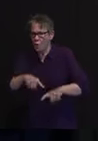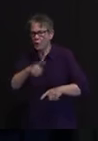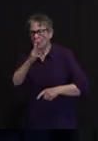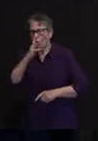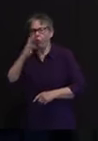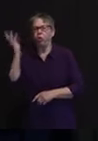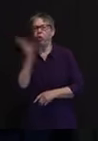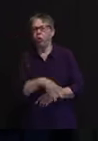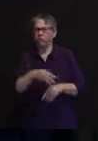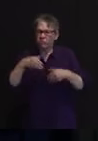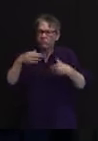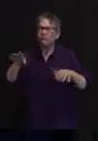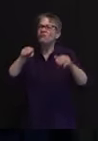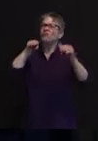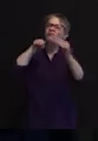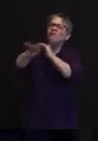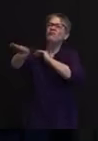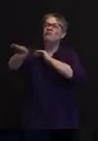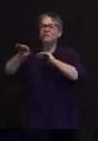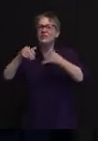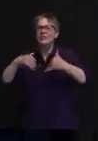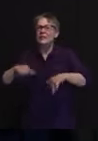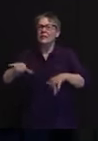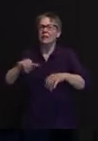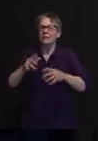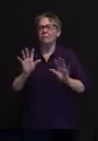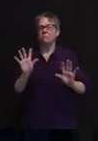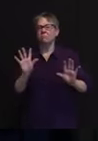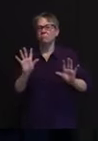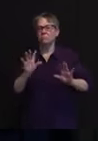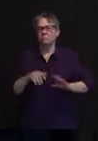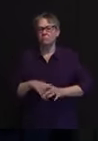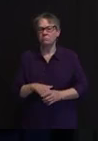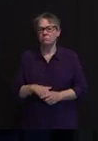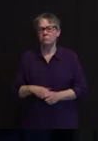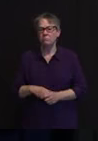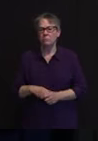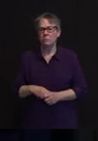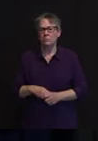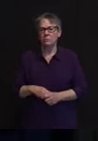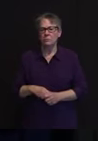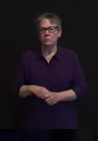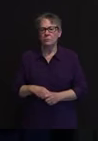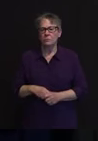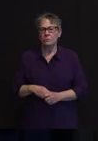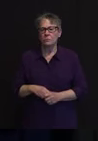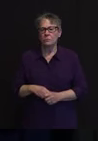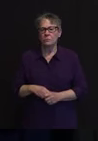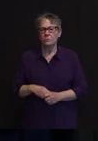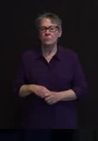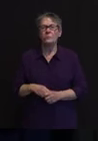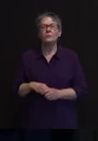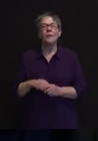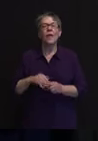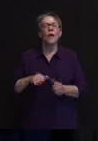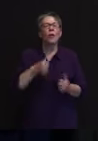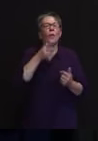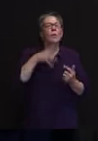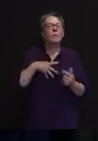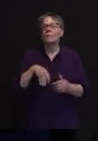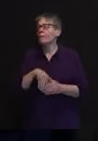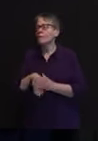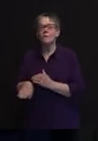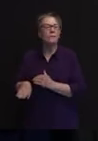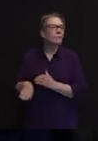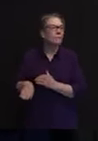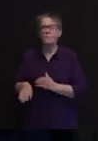was shoplifting got out into the parking lot, spit on one of the employees, got into her vehicle, and proceeded to reverse,